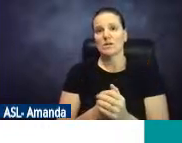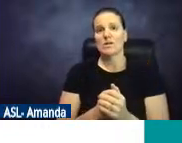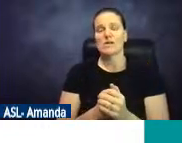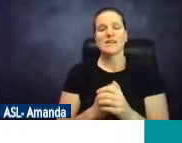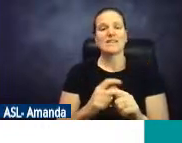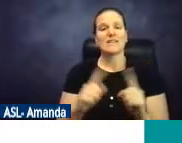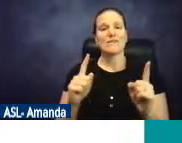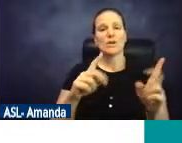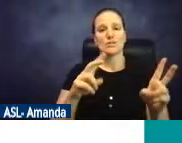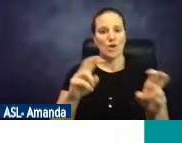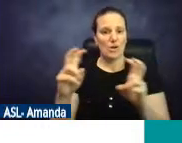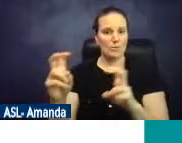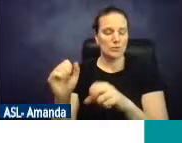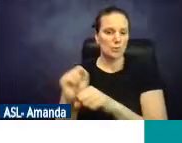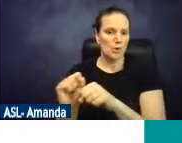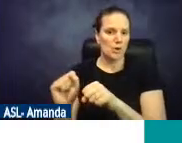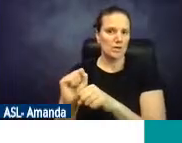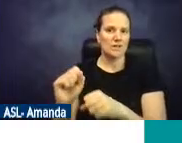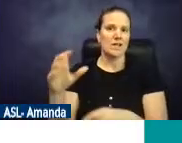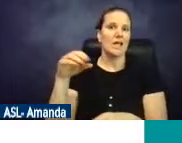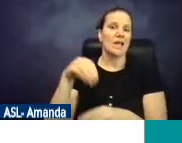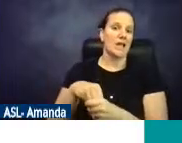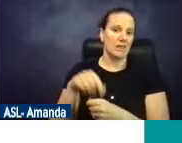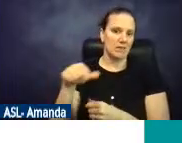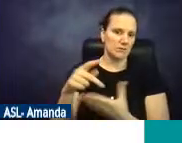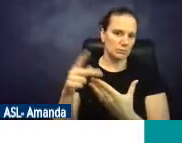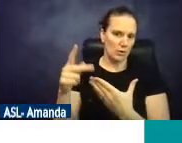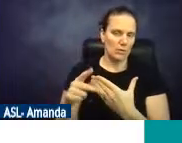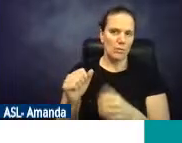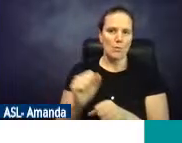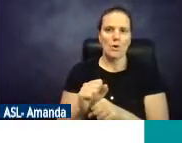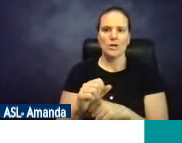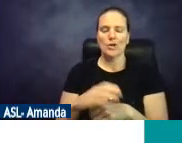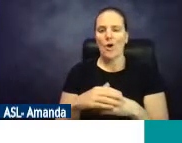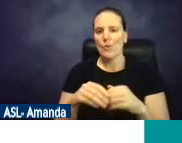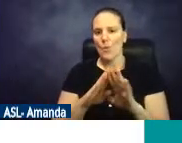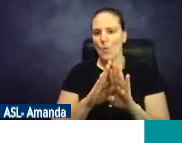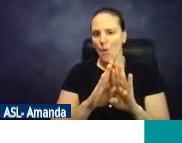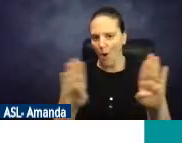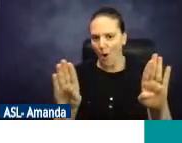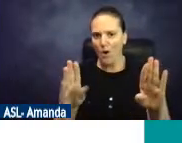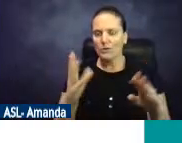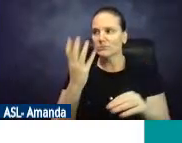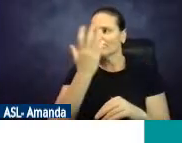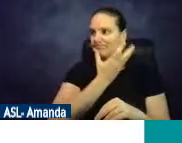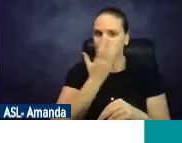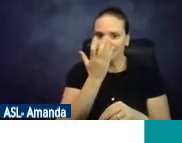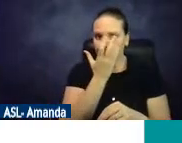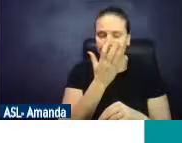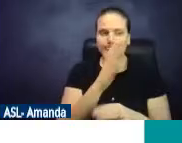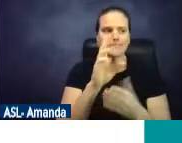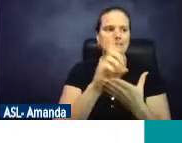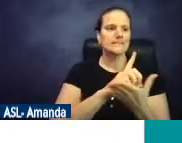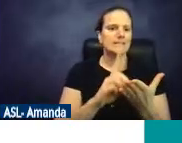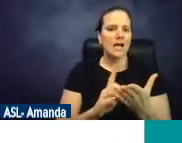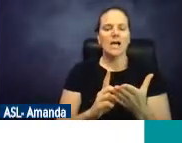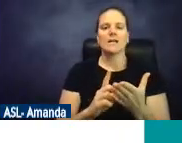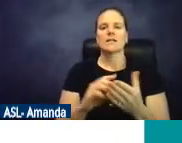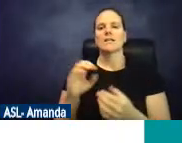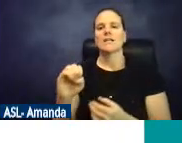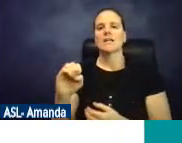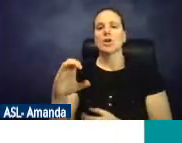different topics that we're working within the program, working on the walls, aesthetics around design and ecology, shared